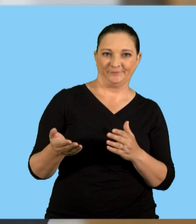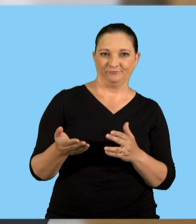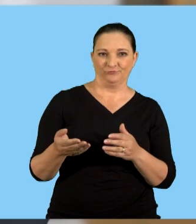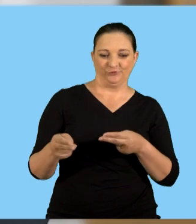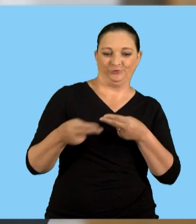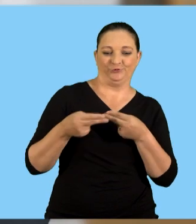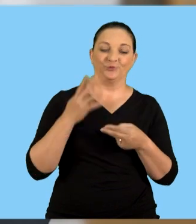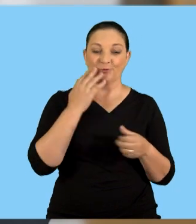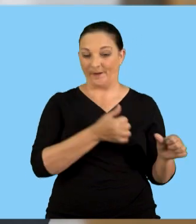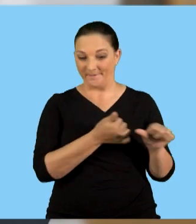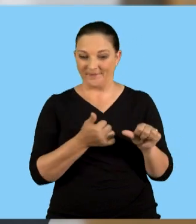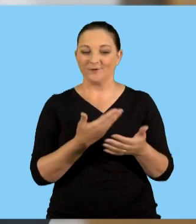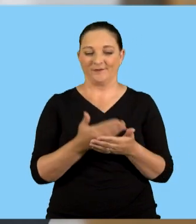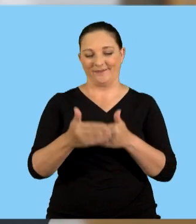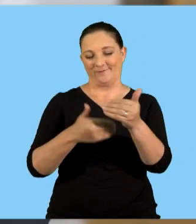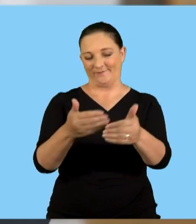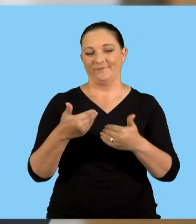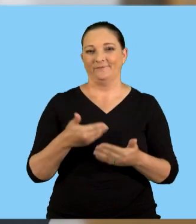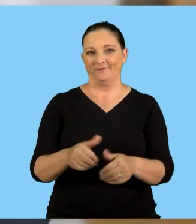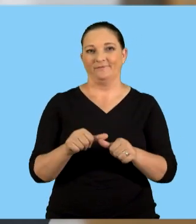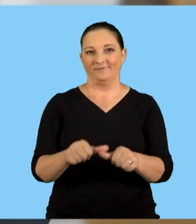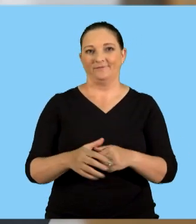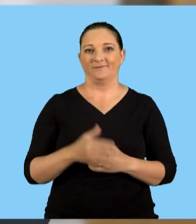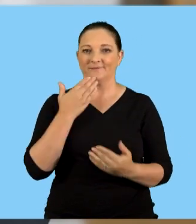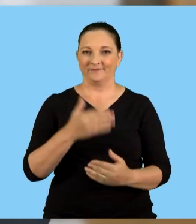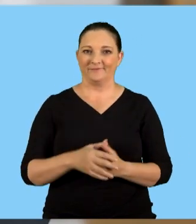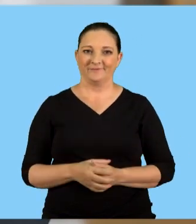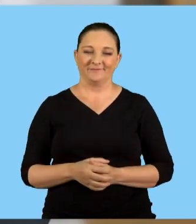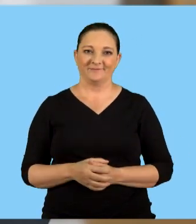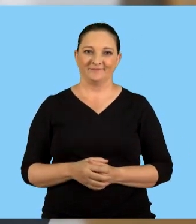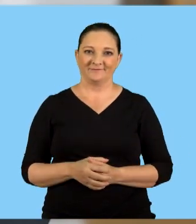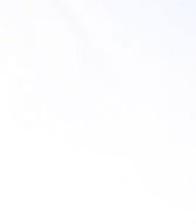everyone. Let's take a short break, and when we get back, I'll pick up where we left off. Thank you.